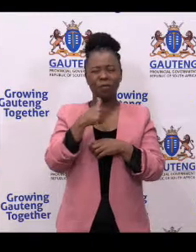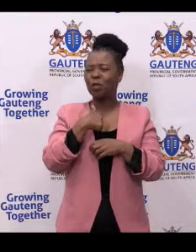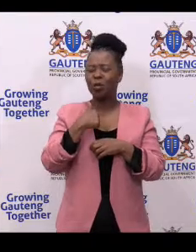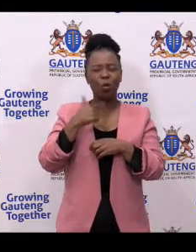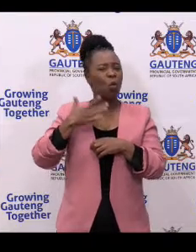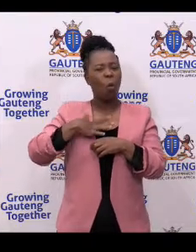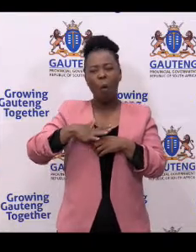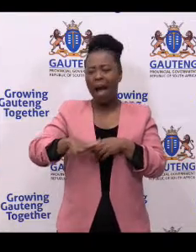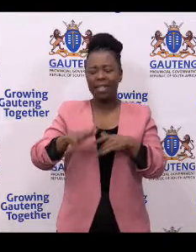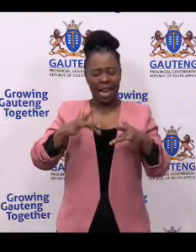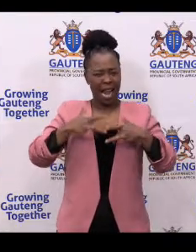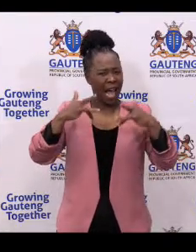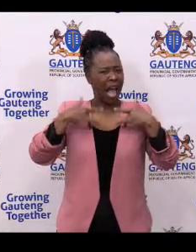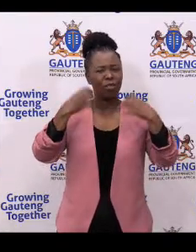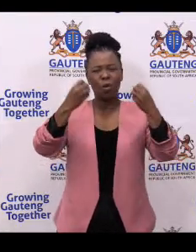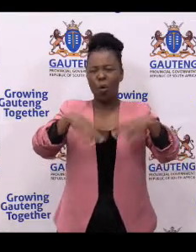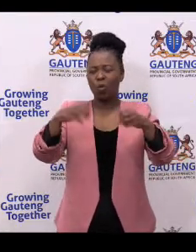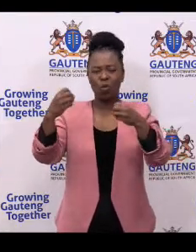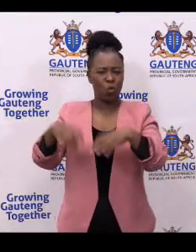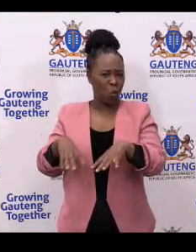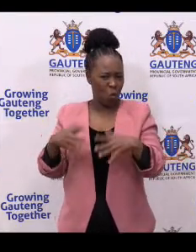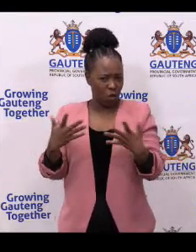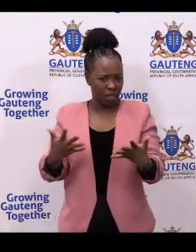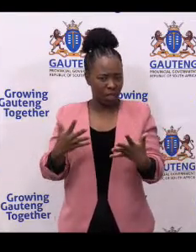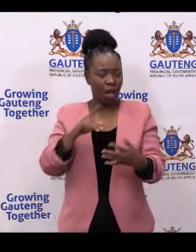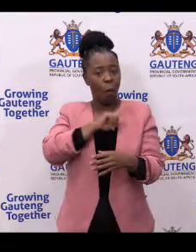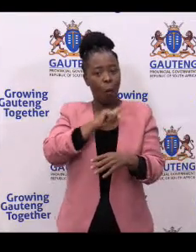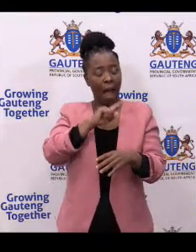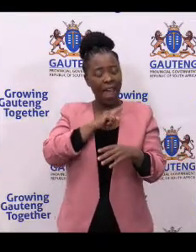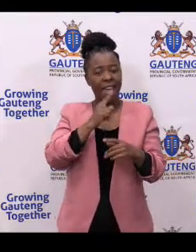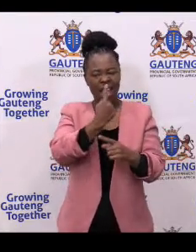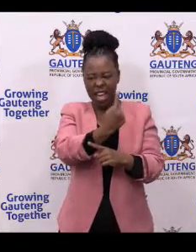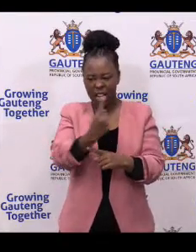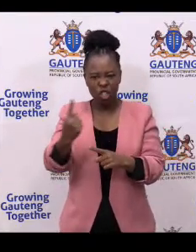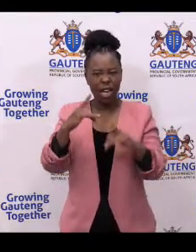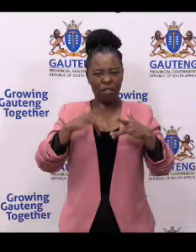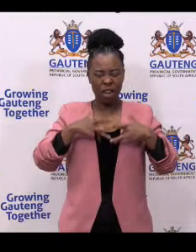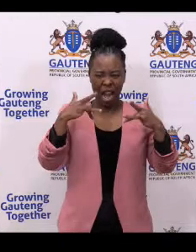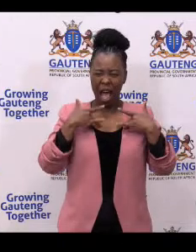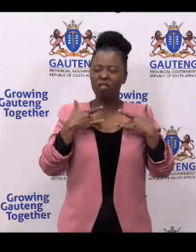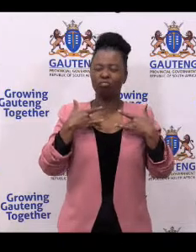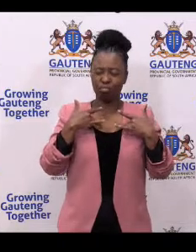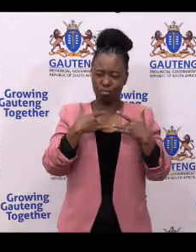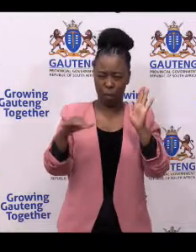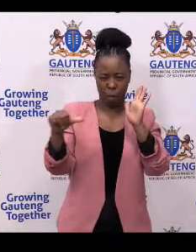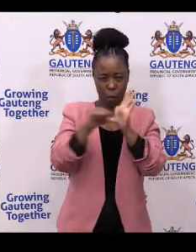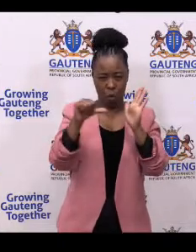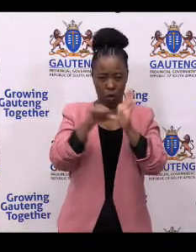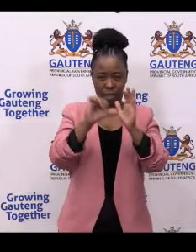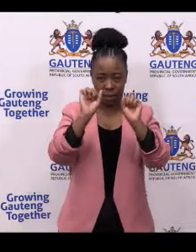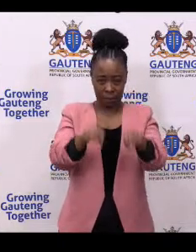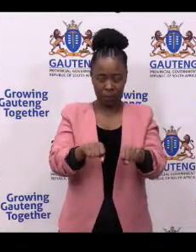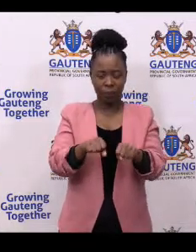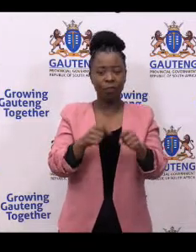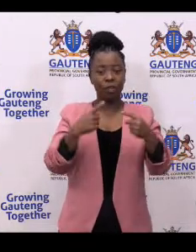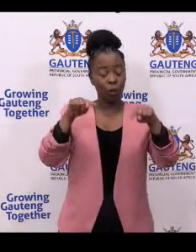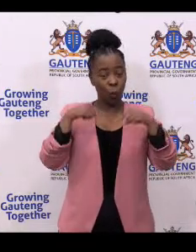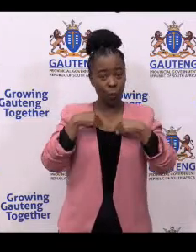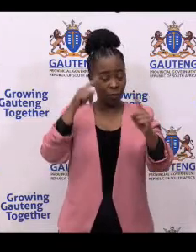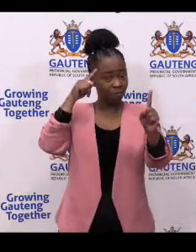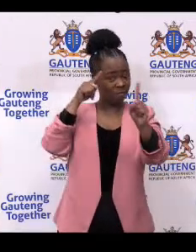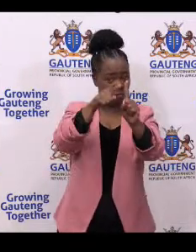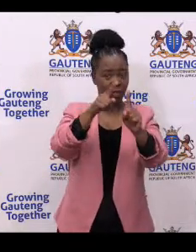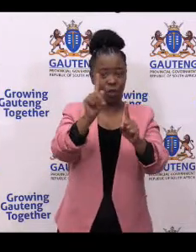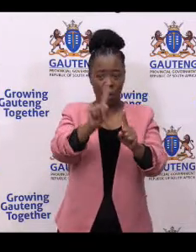lives unnecessarily. And every life does matter in this regard, and we are in the business of saving lives.